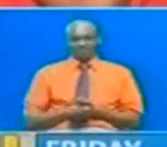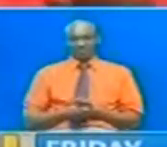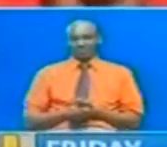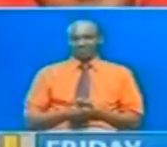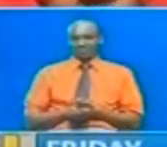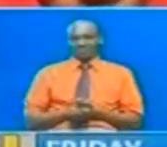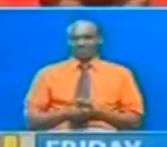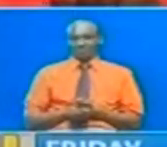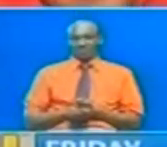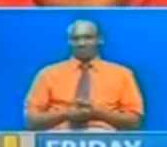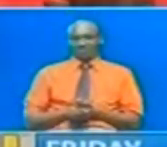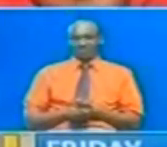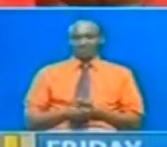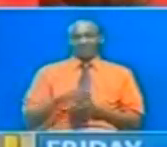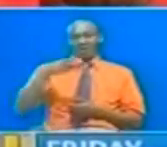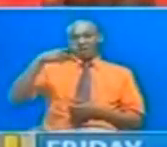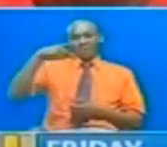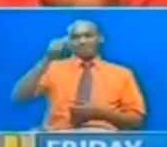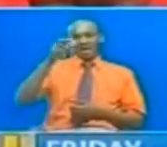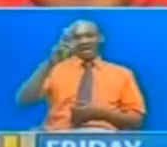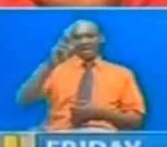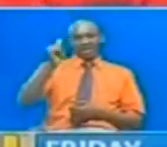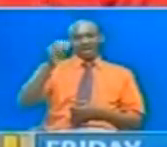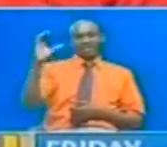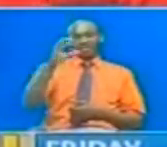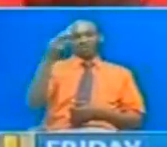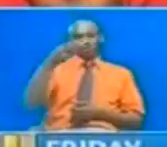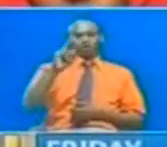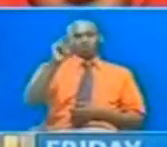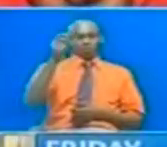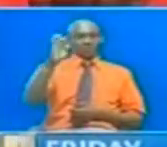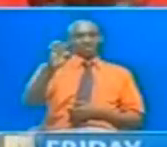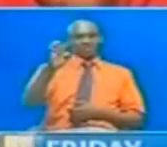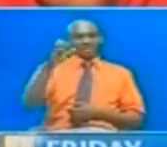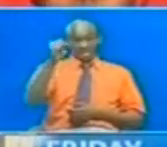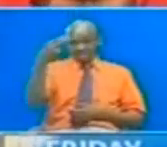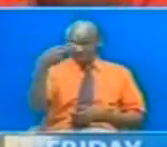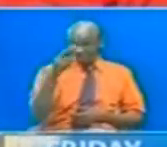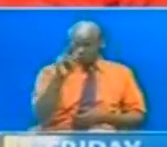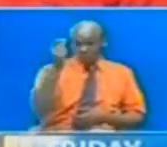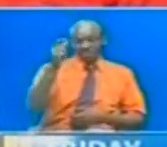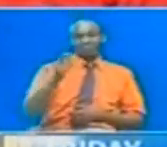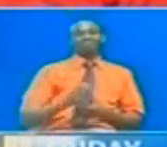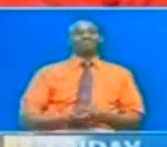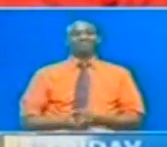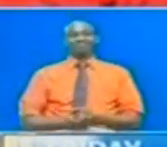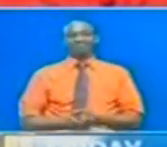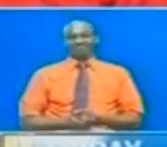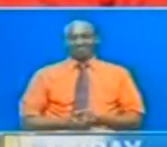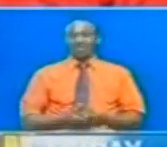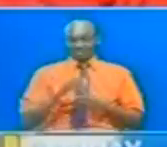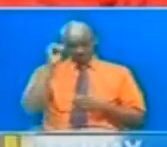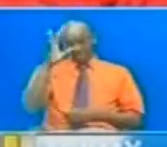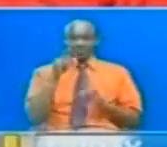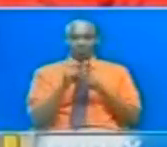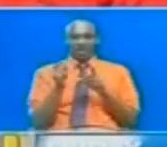say parachute, mm. parachute, mm-hmm. not parachute, mm-hmm. shoot, okay. not shoot. All right. Yes, that is my